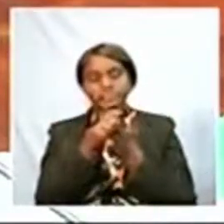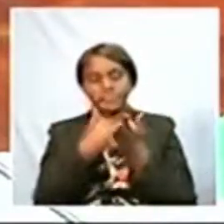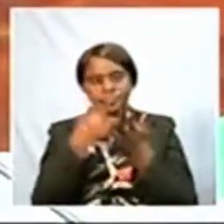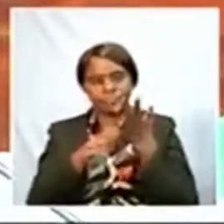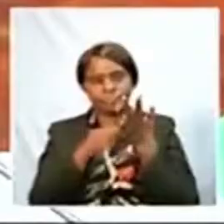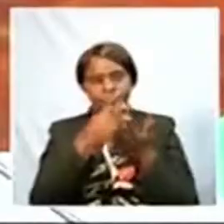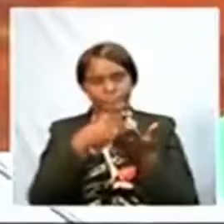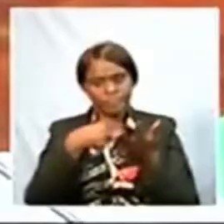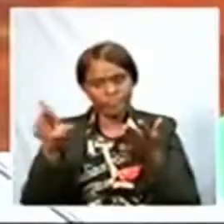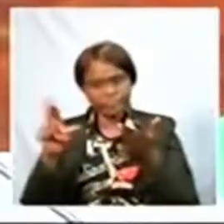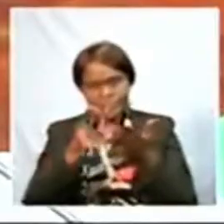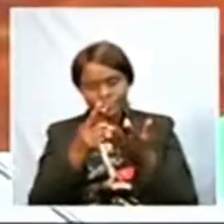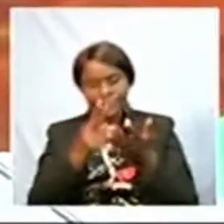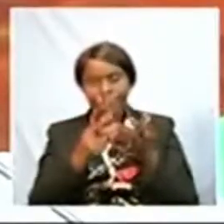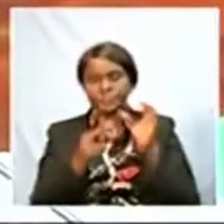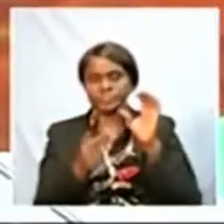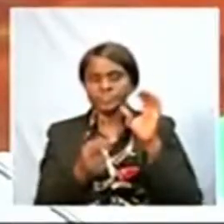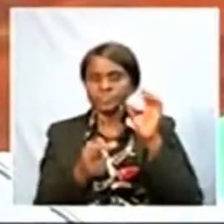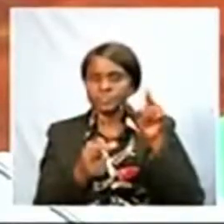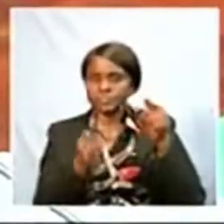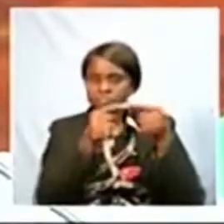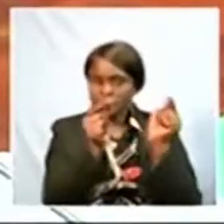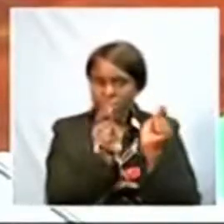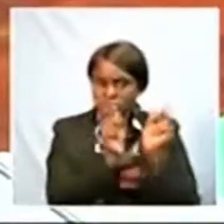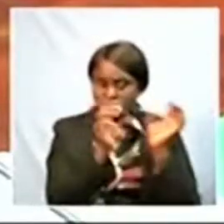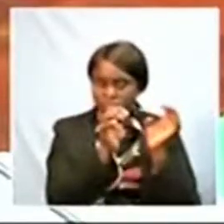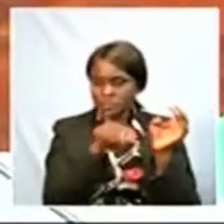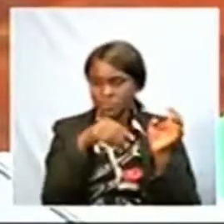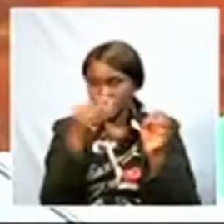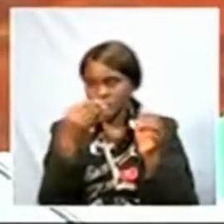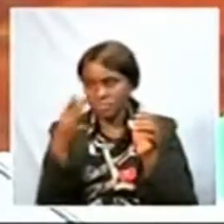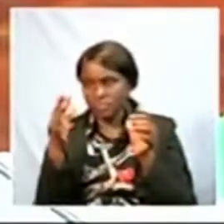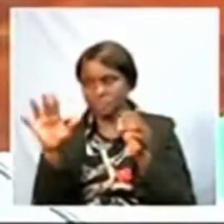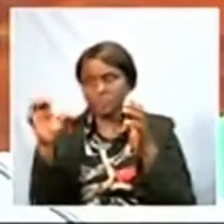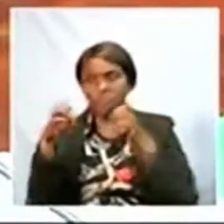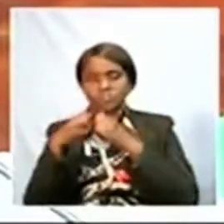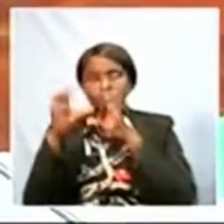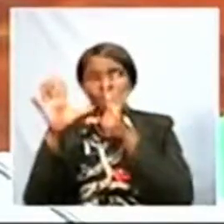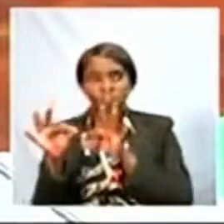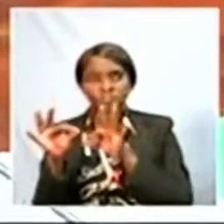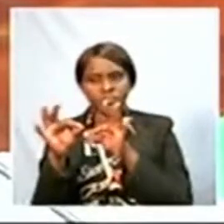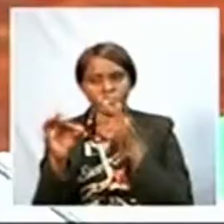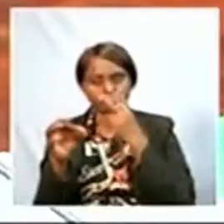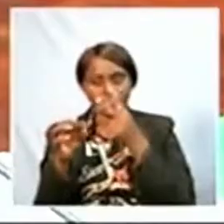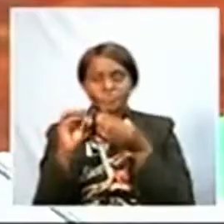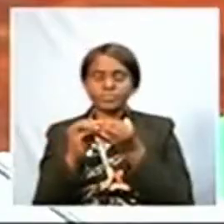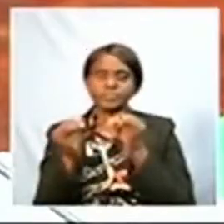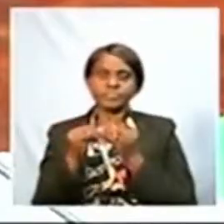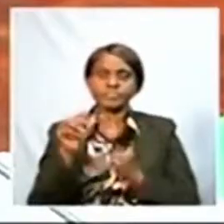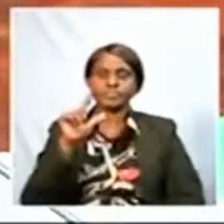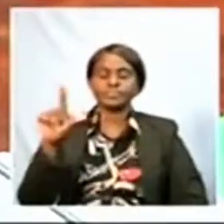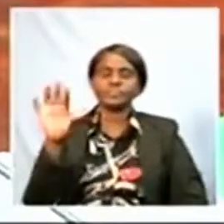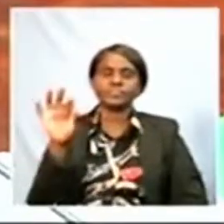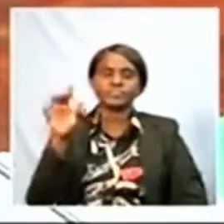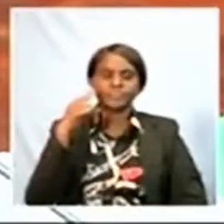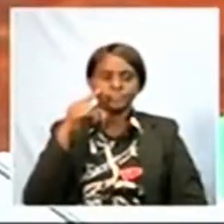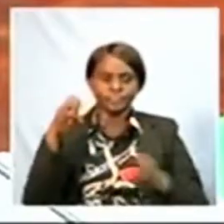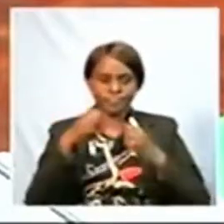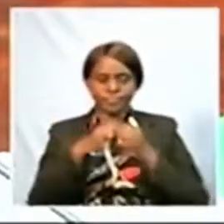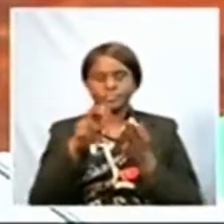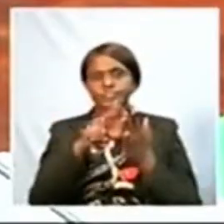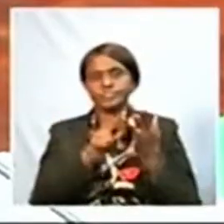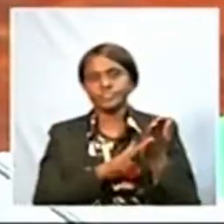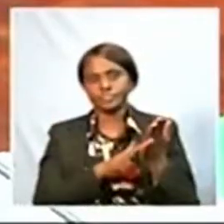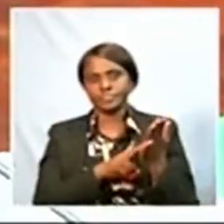been refunded by Nchembe Multi-Purpose Club to the Council's bank account. See Appendix 29 for the bank